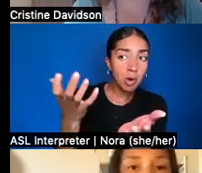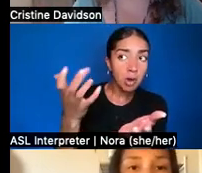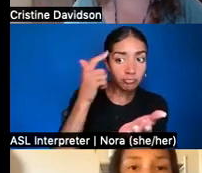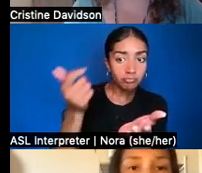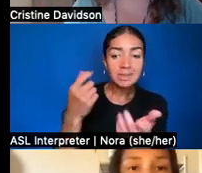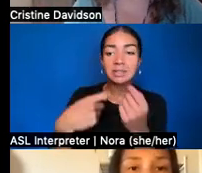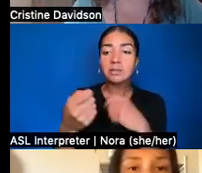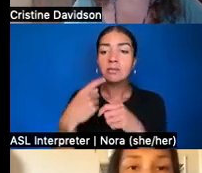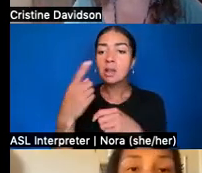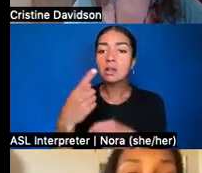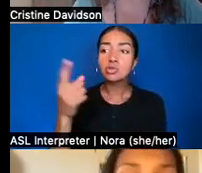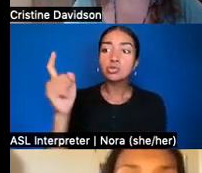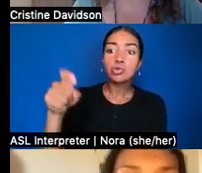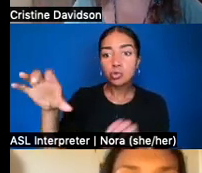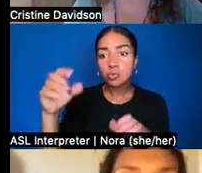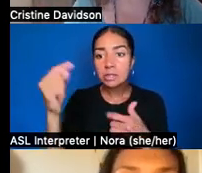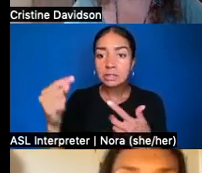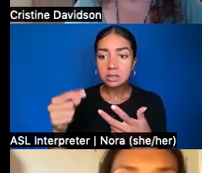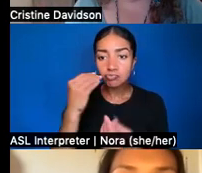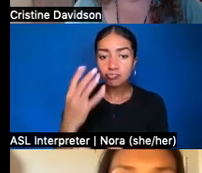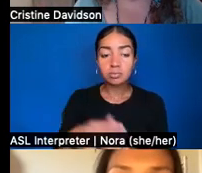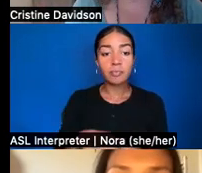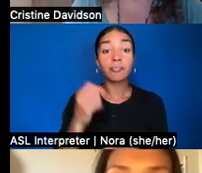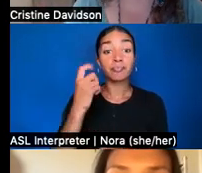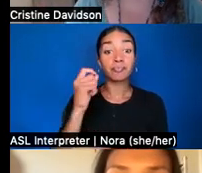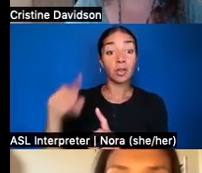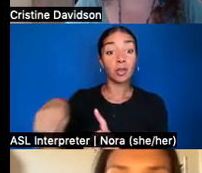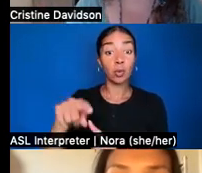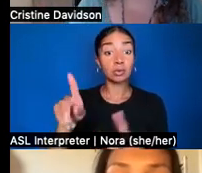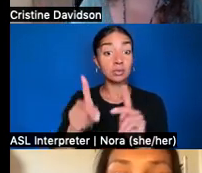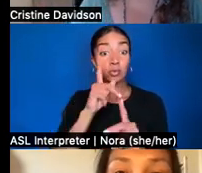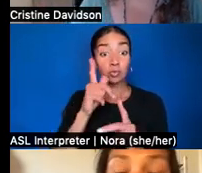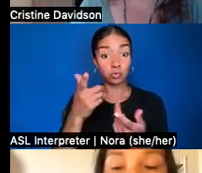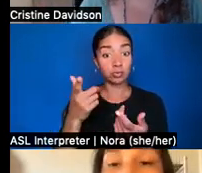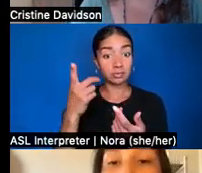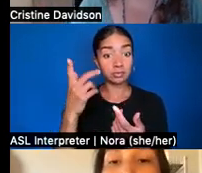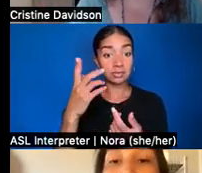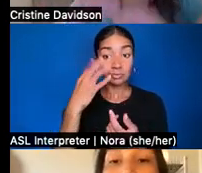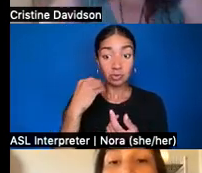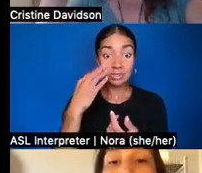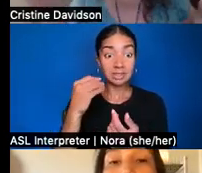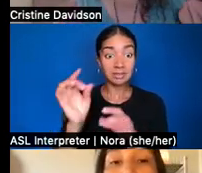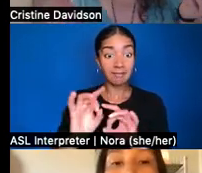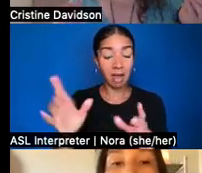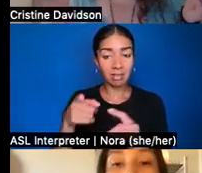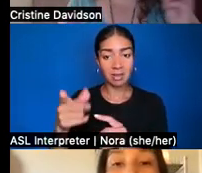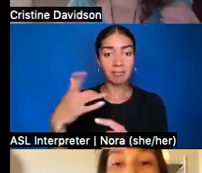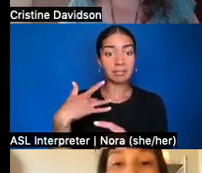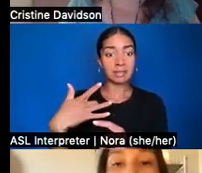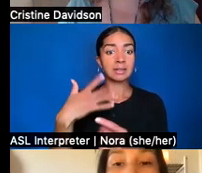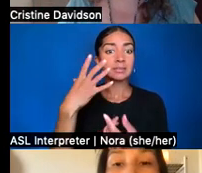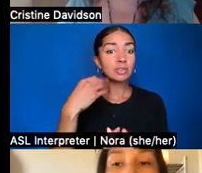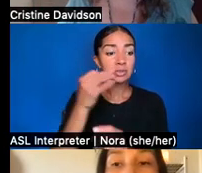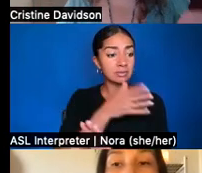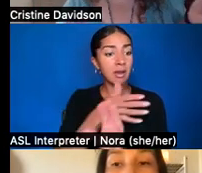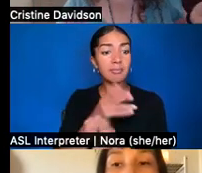controlling what you do or don't do for some time. And our role as an advocate is to really empower them to make their